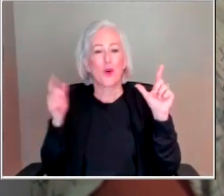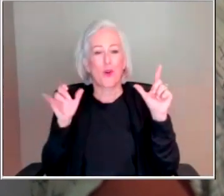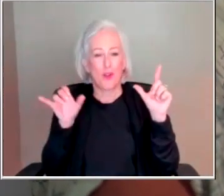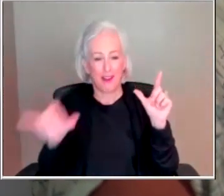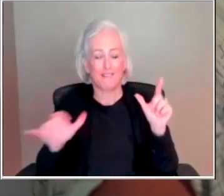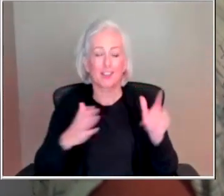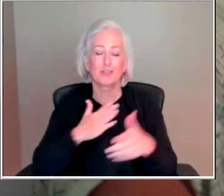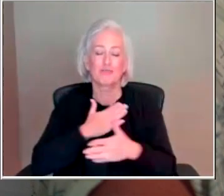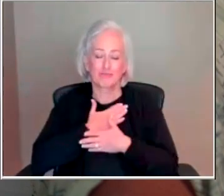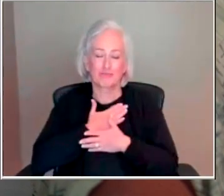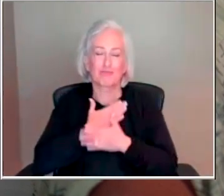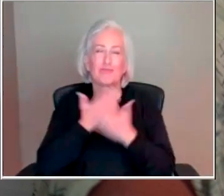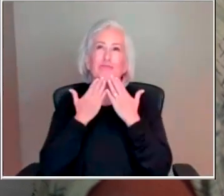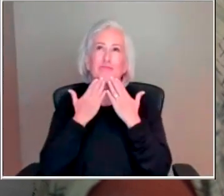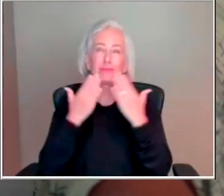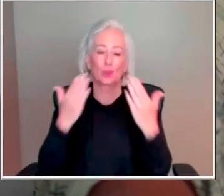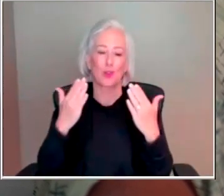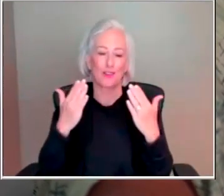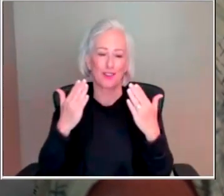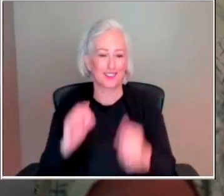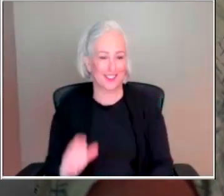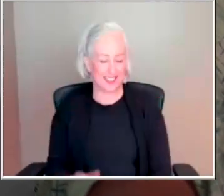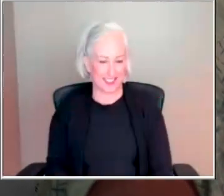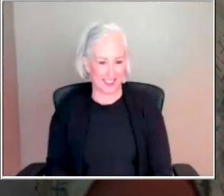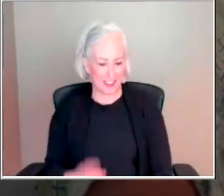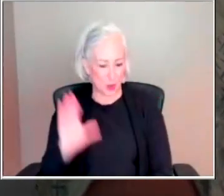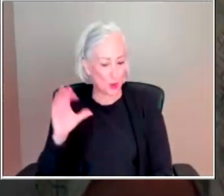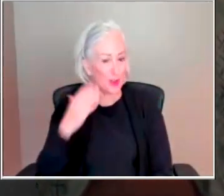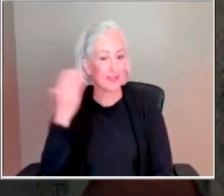grateful. And Christmas will never be the same.